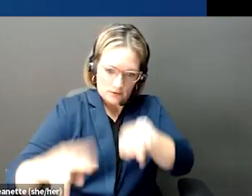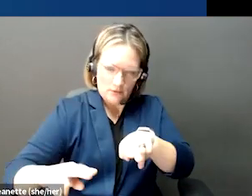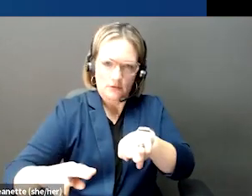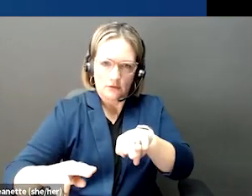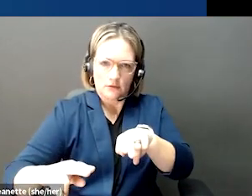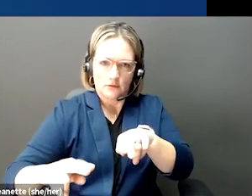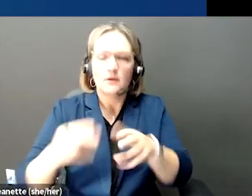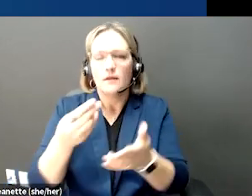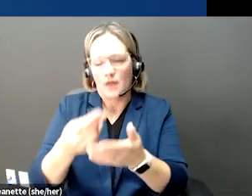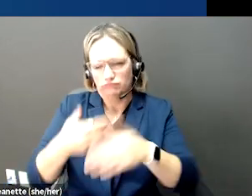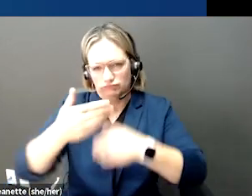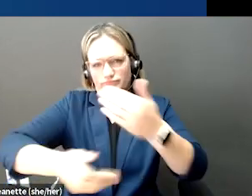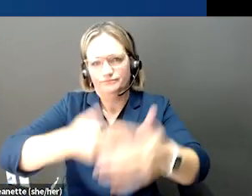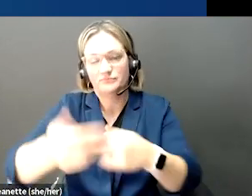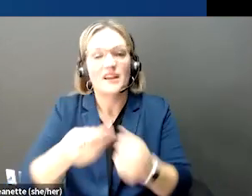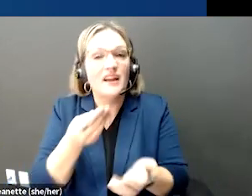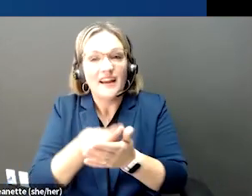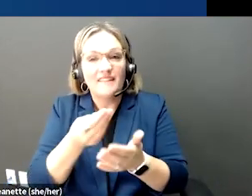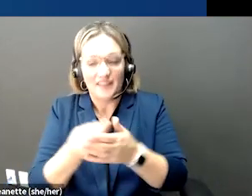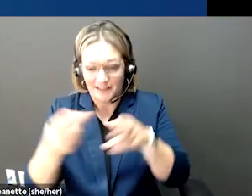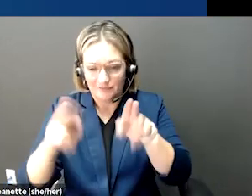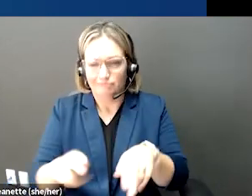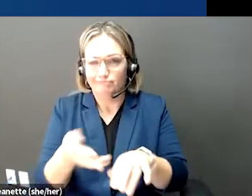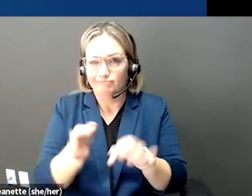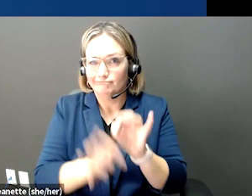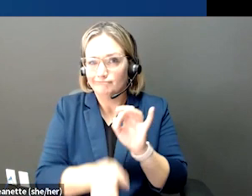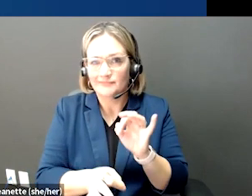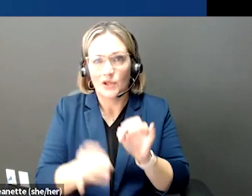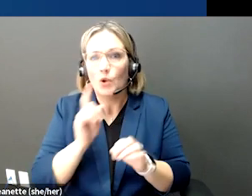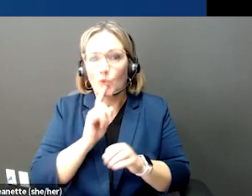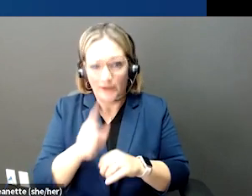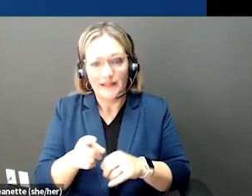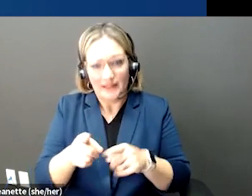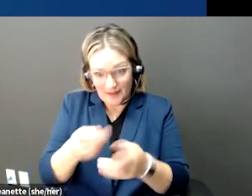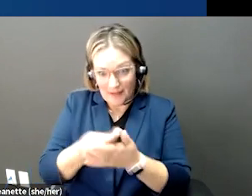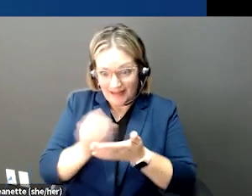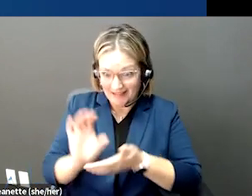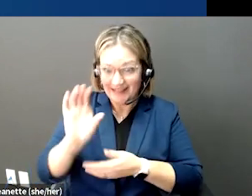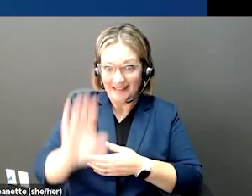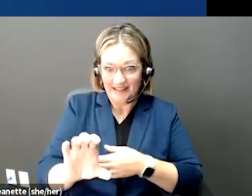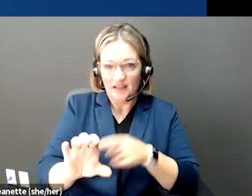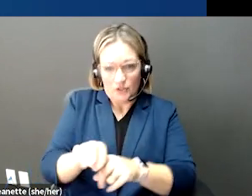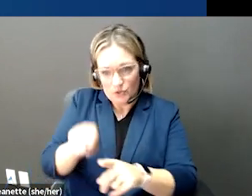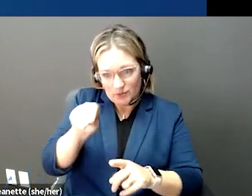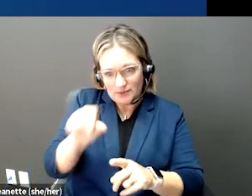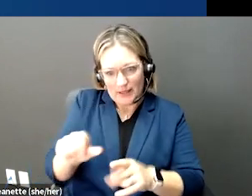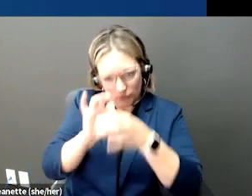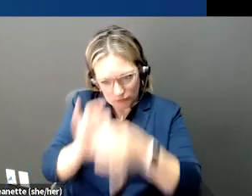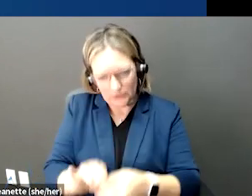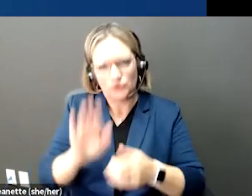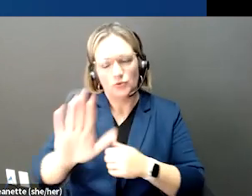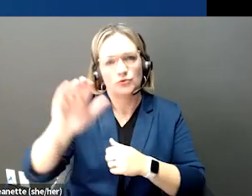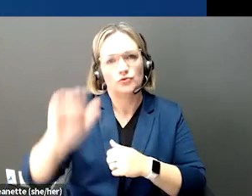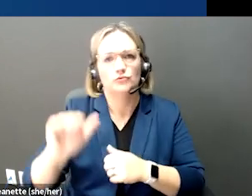pretty basic. We ask them to spend the money on costs directly related to their child's diagnosis. Let us use